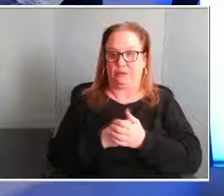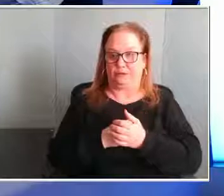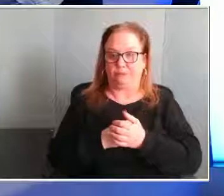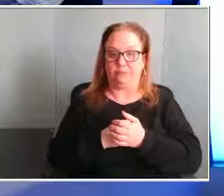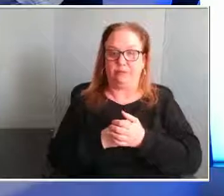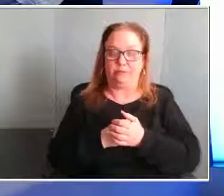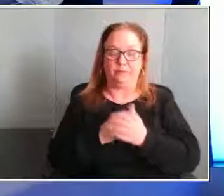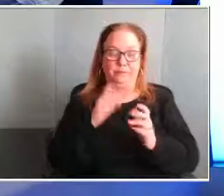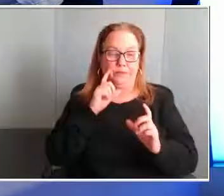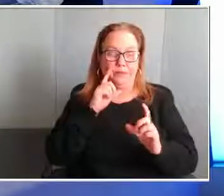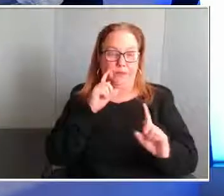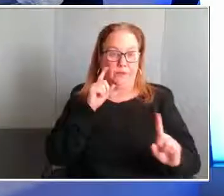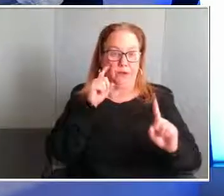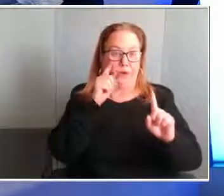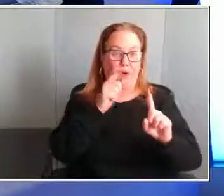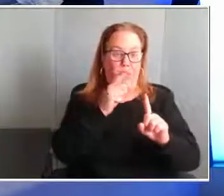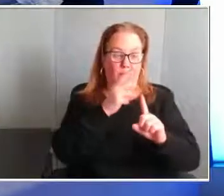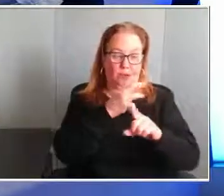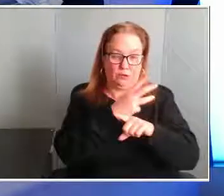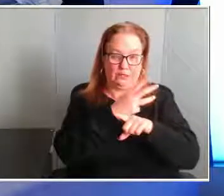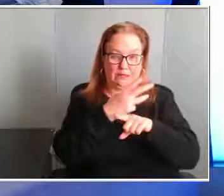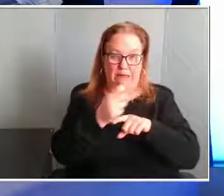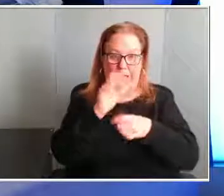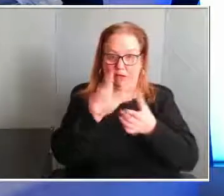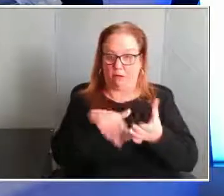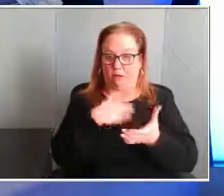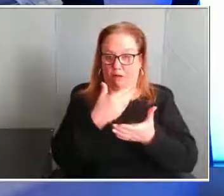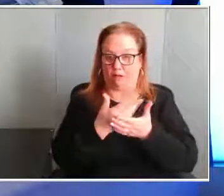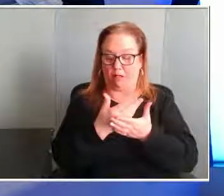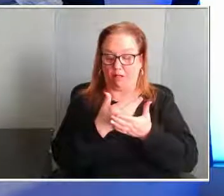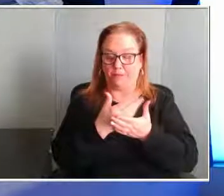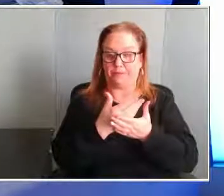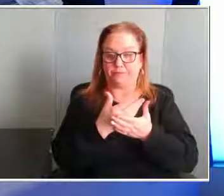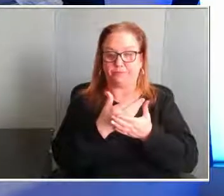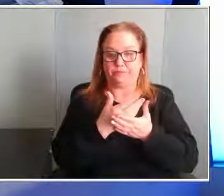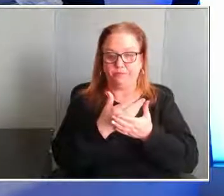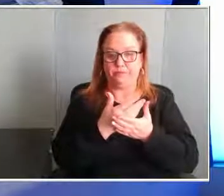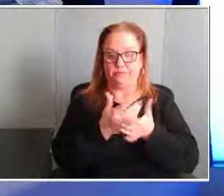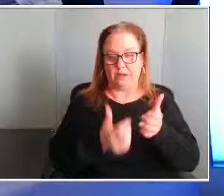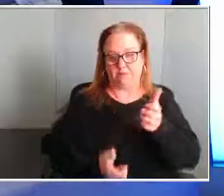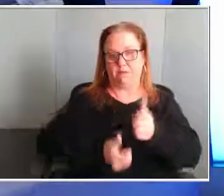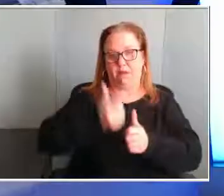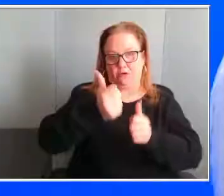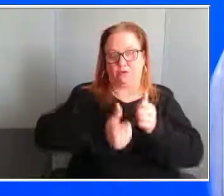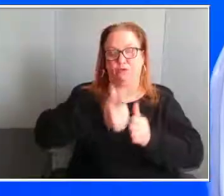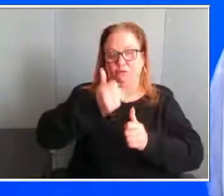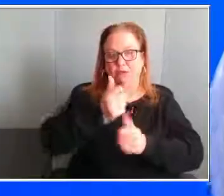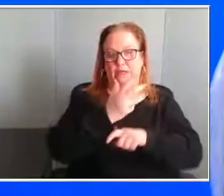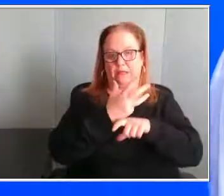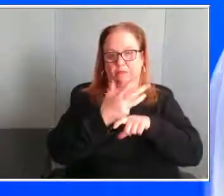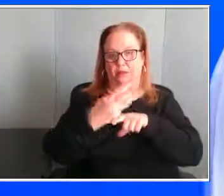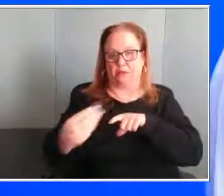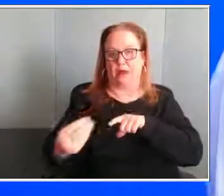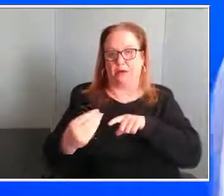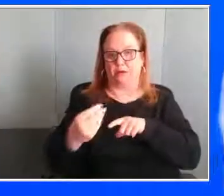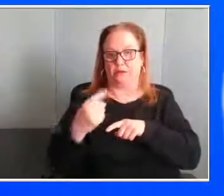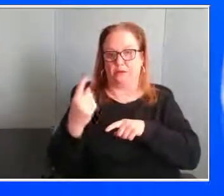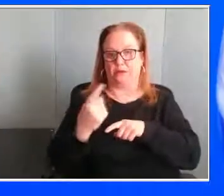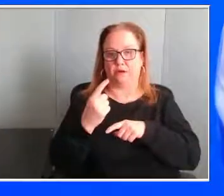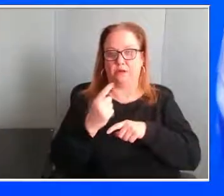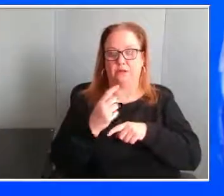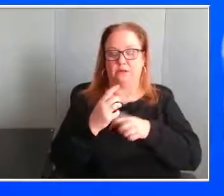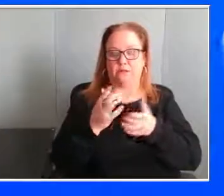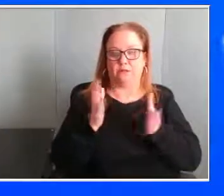you suck out all of it or most of it, or how much of it do you suck out? Ideally, we want to get that main clot out. Okay. When we pull it out, there's always a small risk